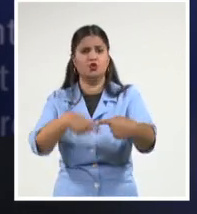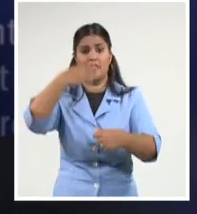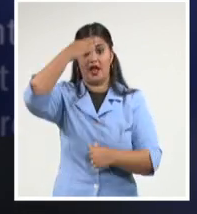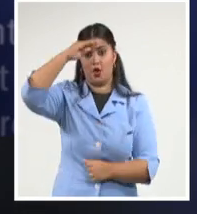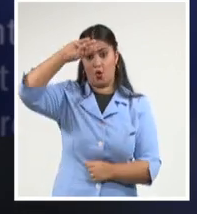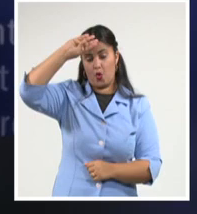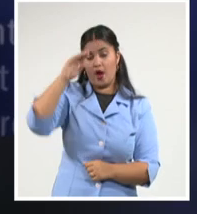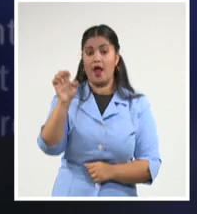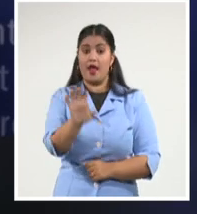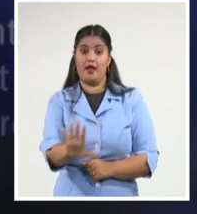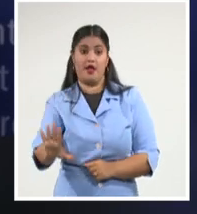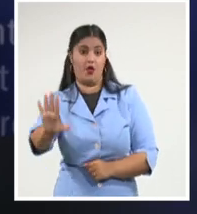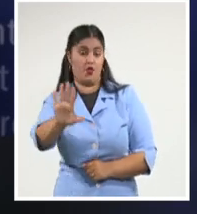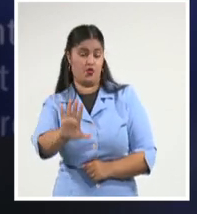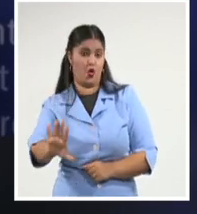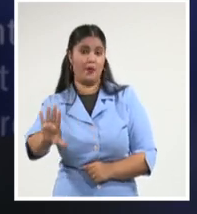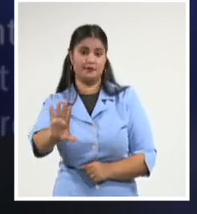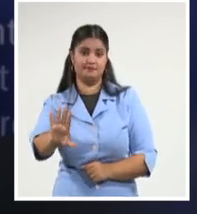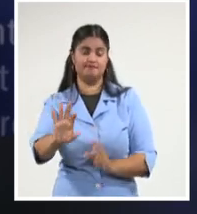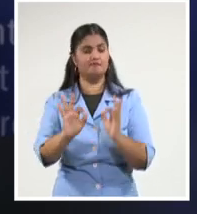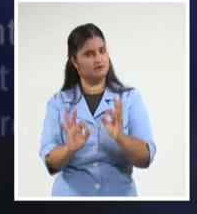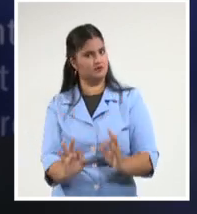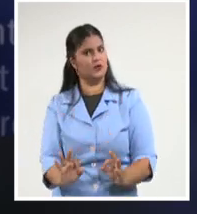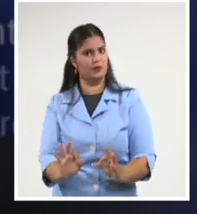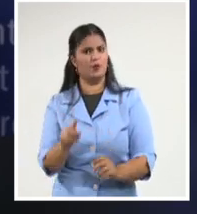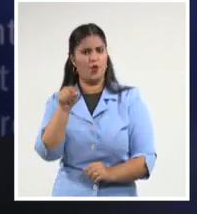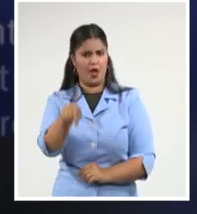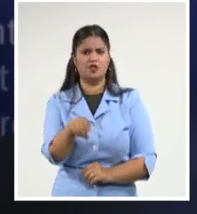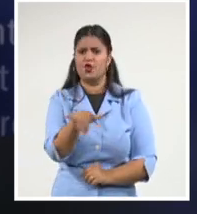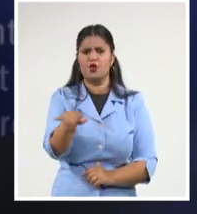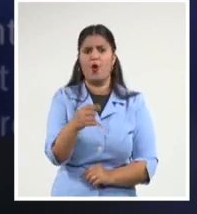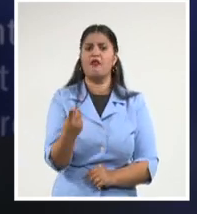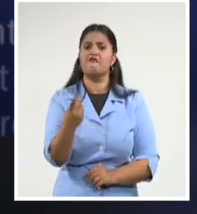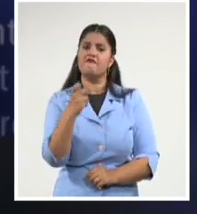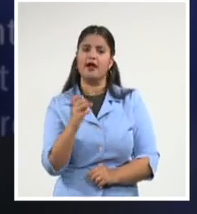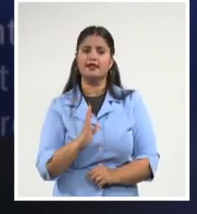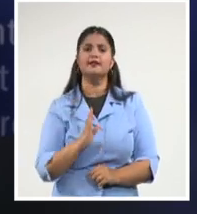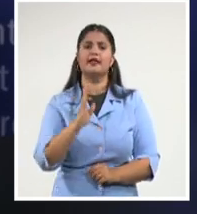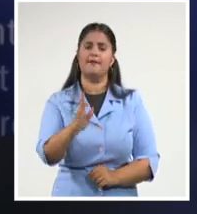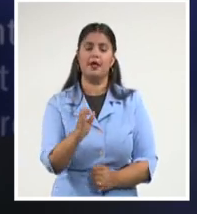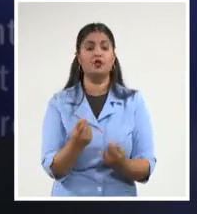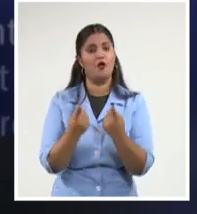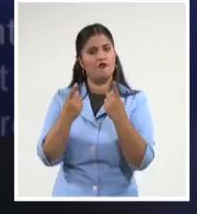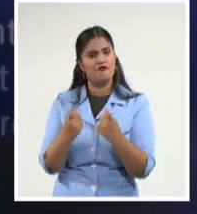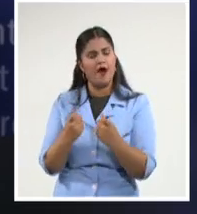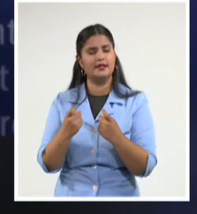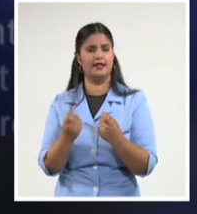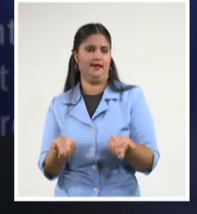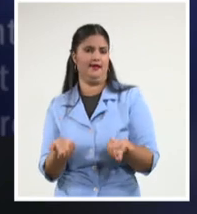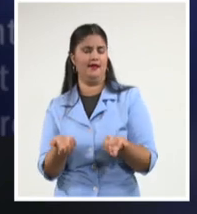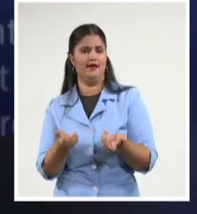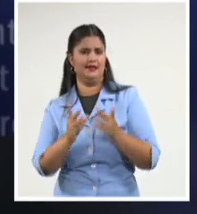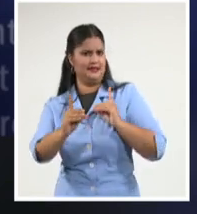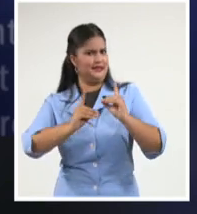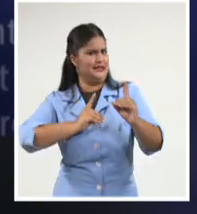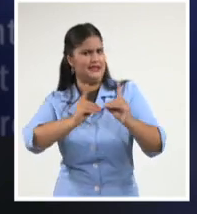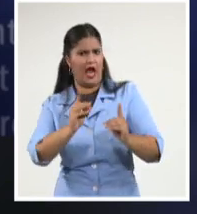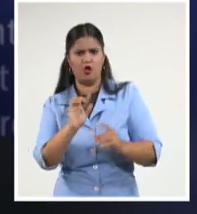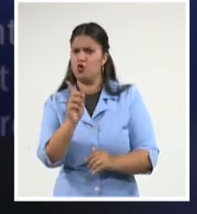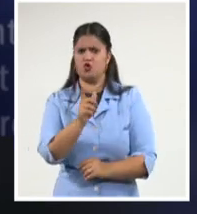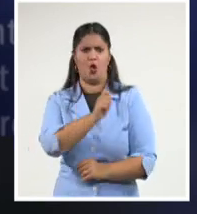a flagrant interference in the internal affairs of the country and is based